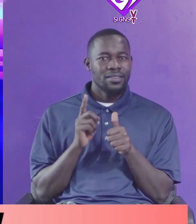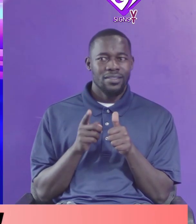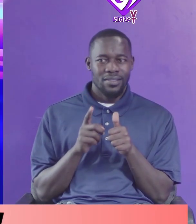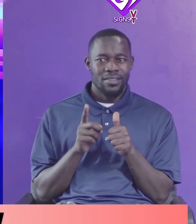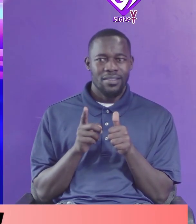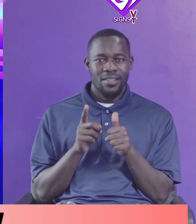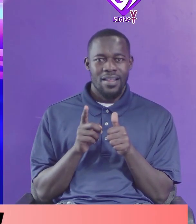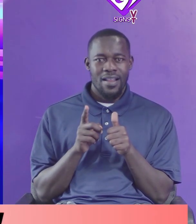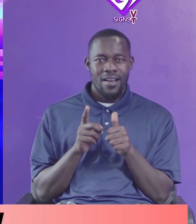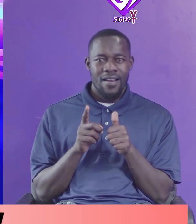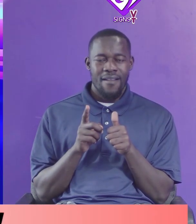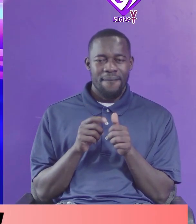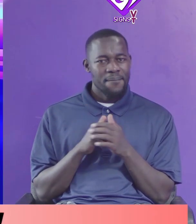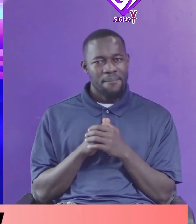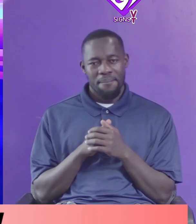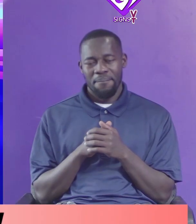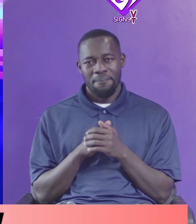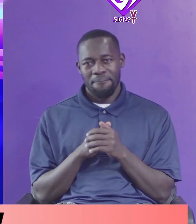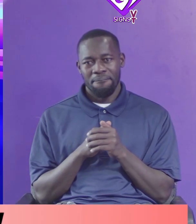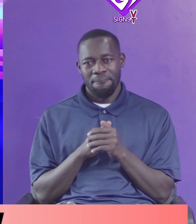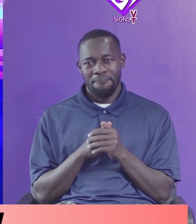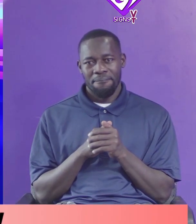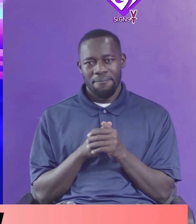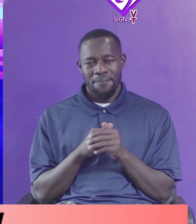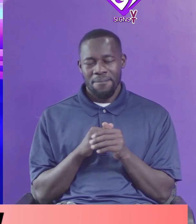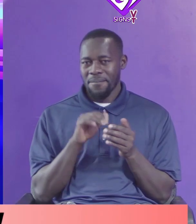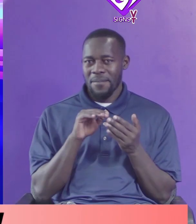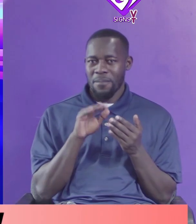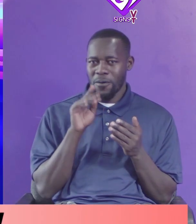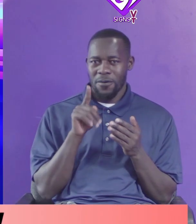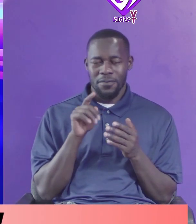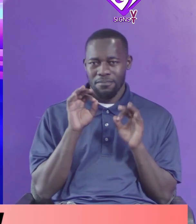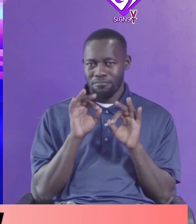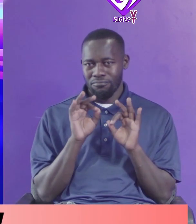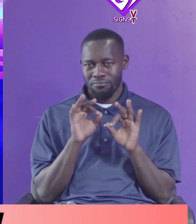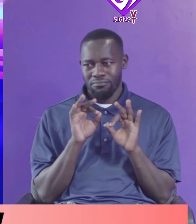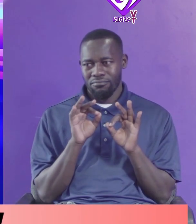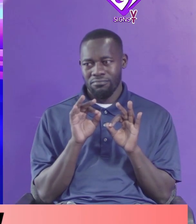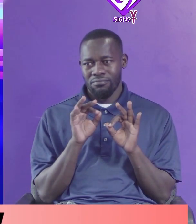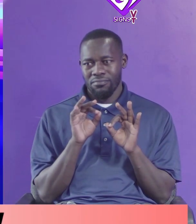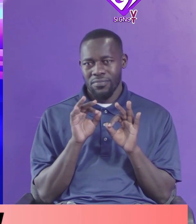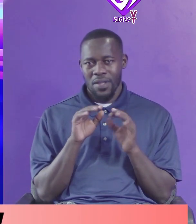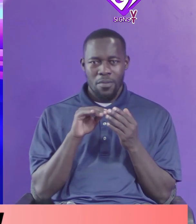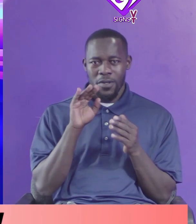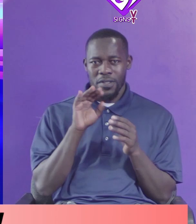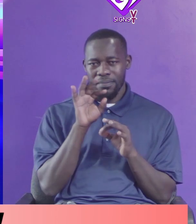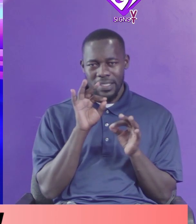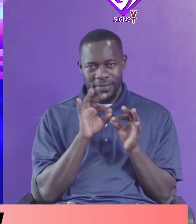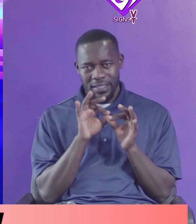way I'm kind of looking at it, Right. It could be fast-paced because I know when Chelsea really try and take advantage, especially if